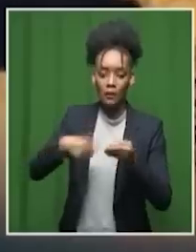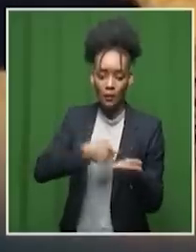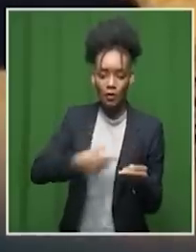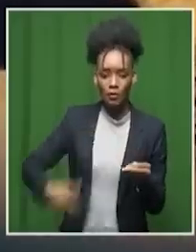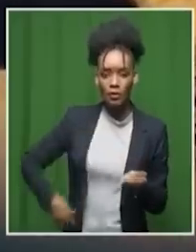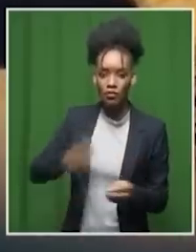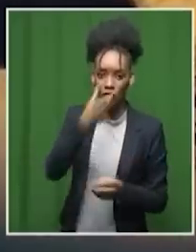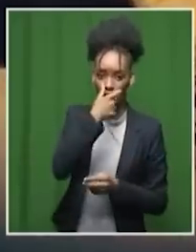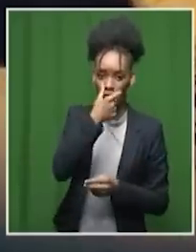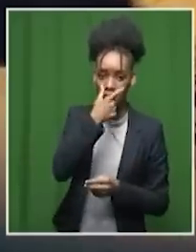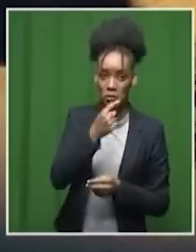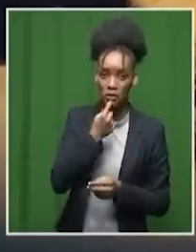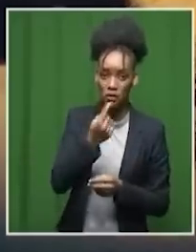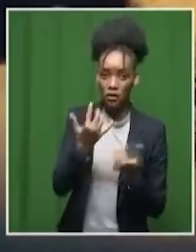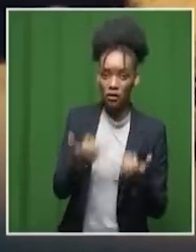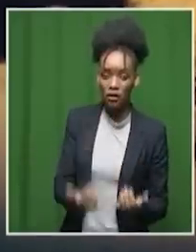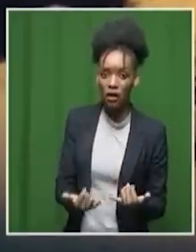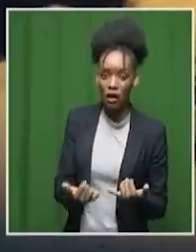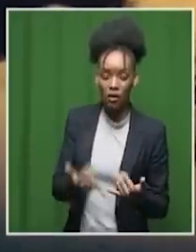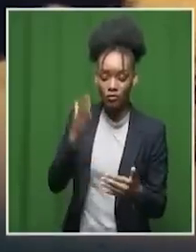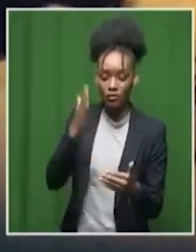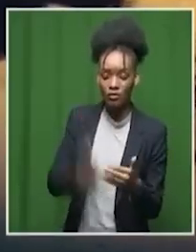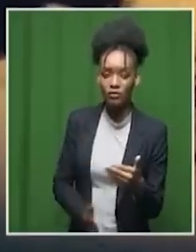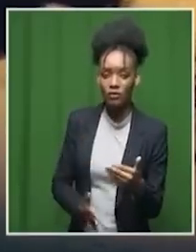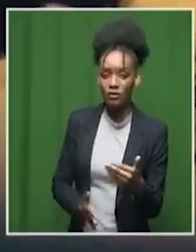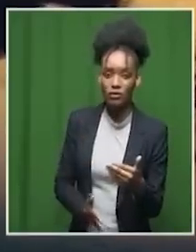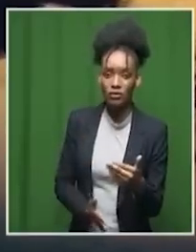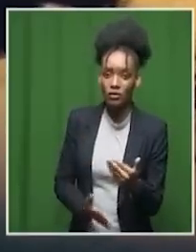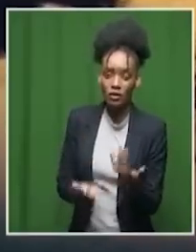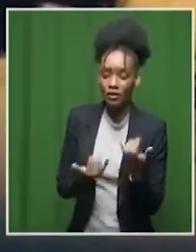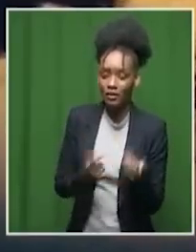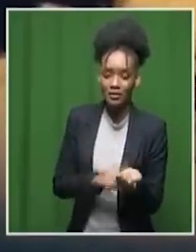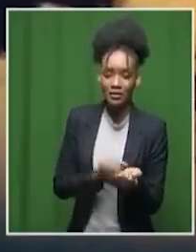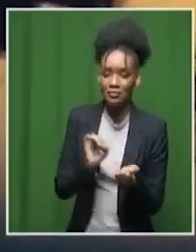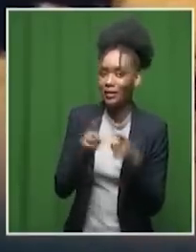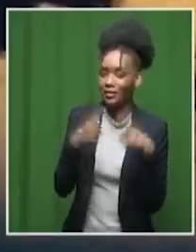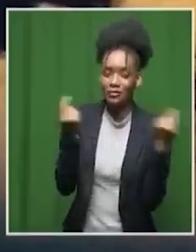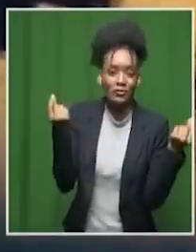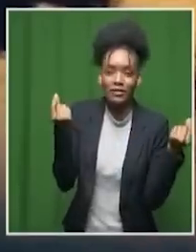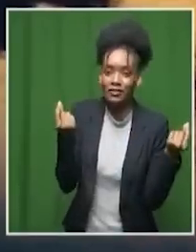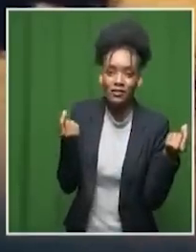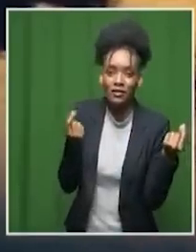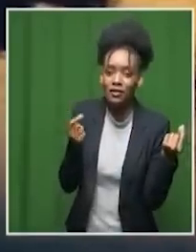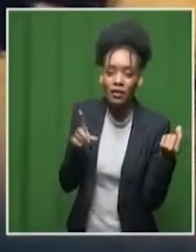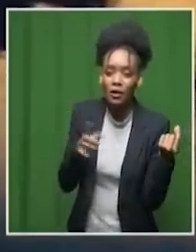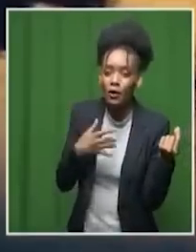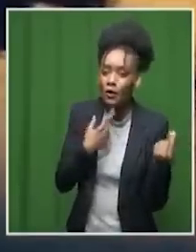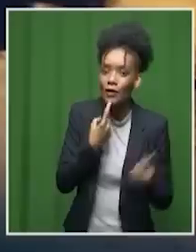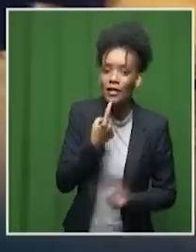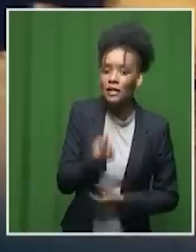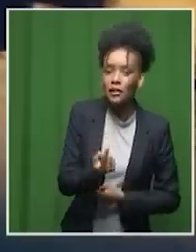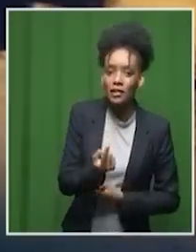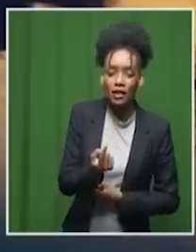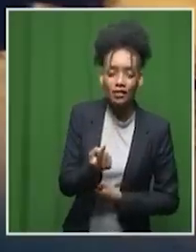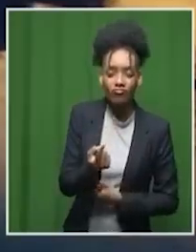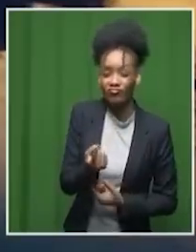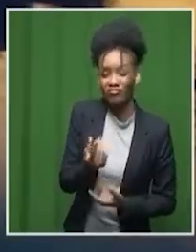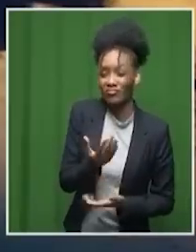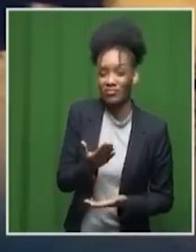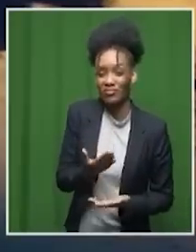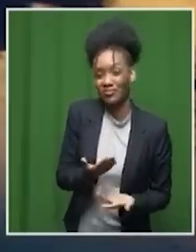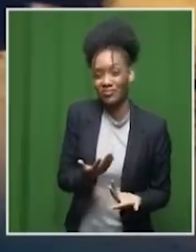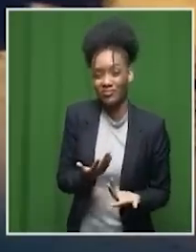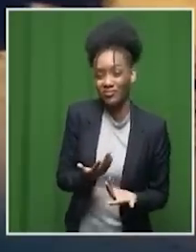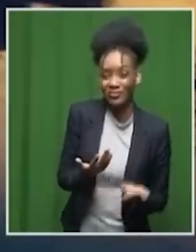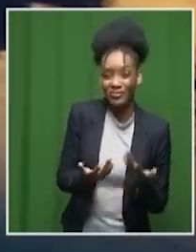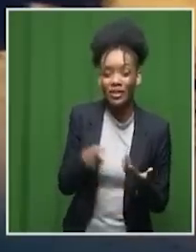says has reached the end of his presidency. And he says that it's questioned whether Ramaphosa will actually step down